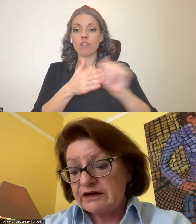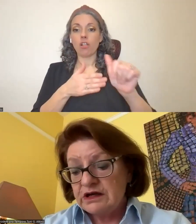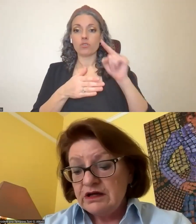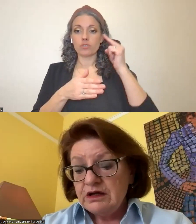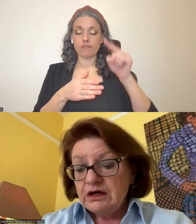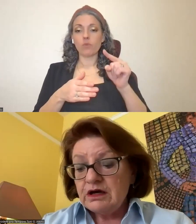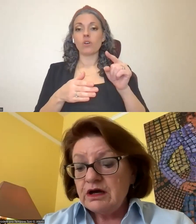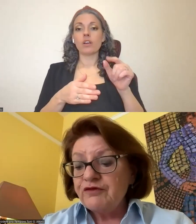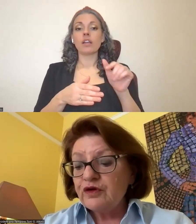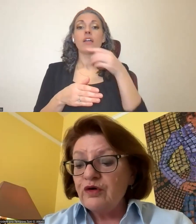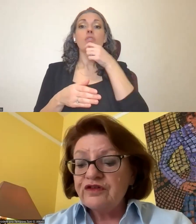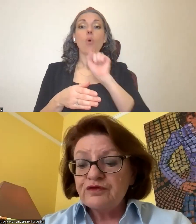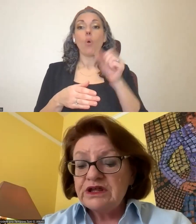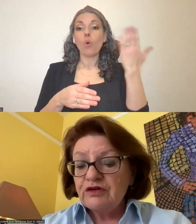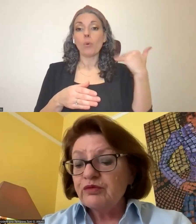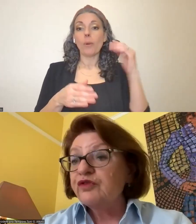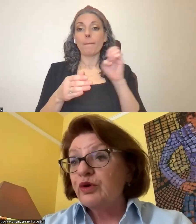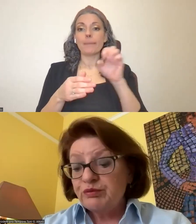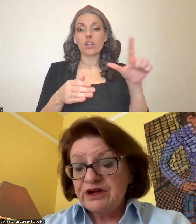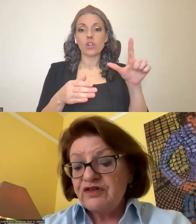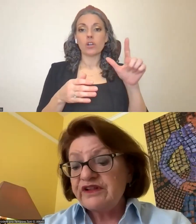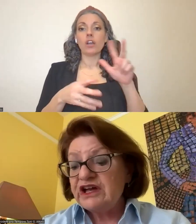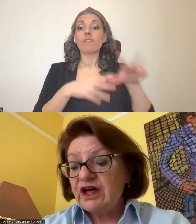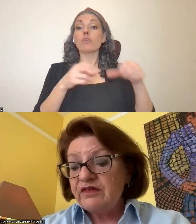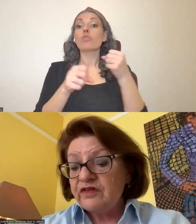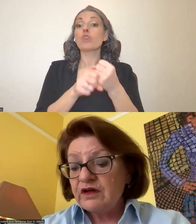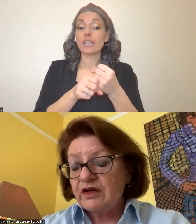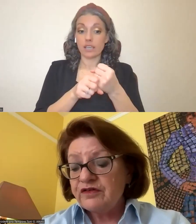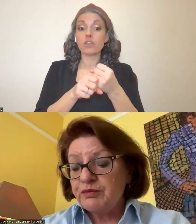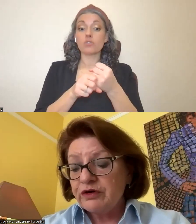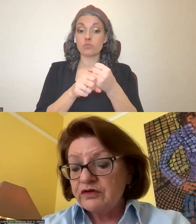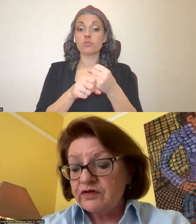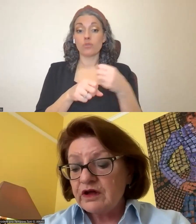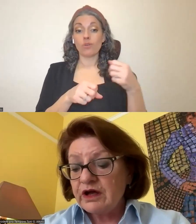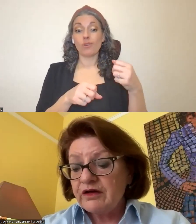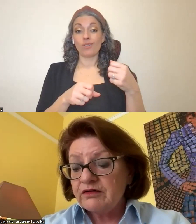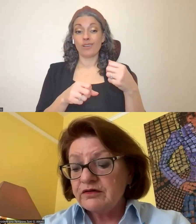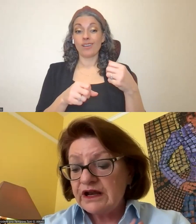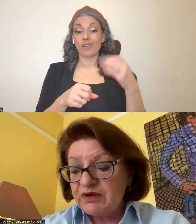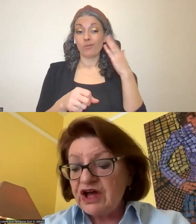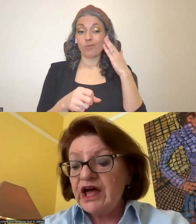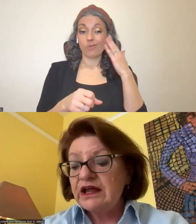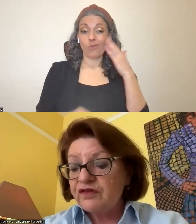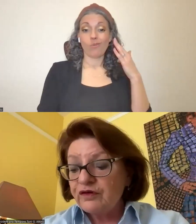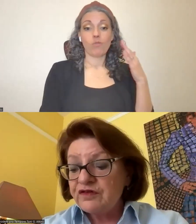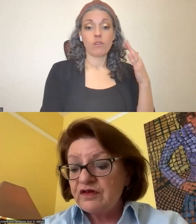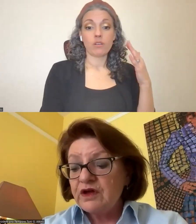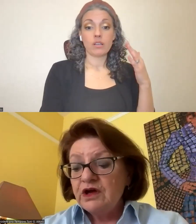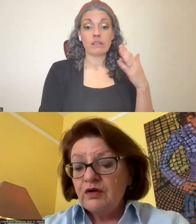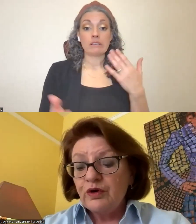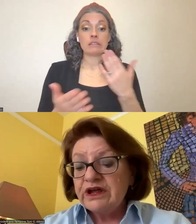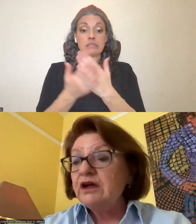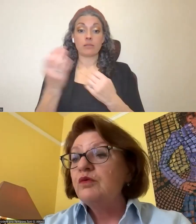Californians Act. Over the course of 3 years, restoring previously supports that have been cut and